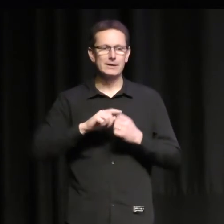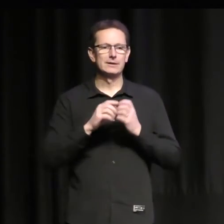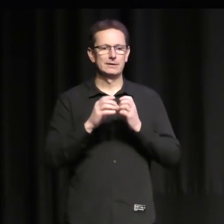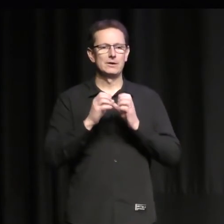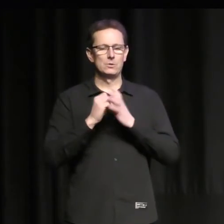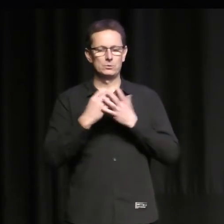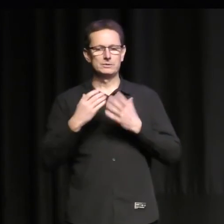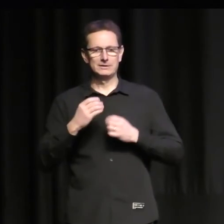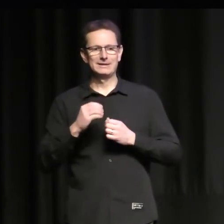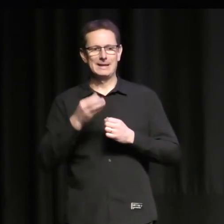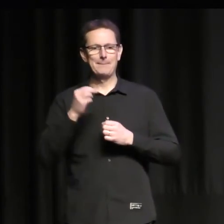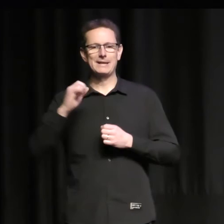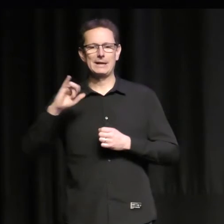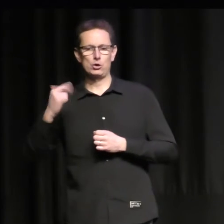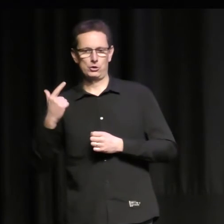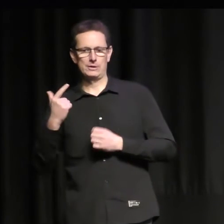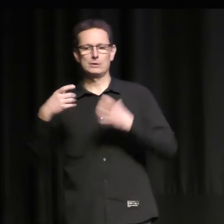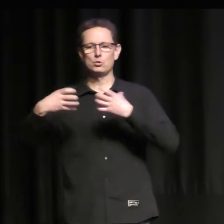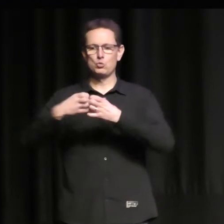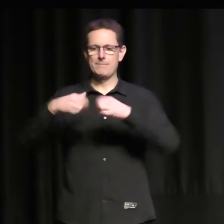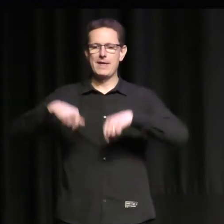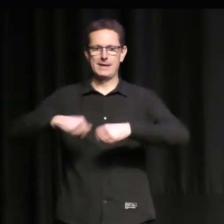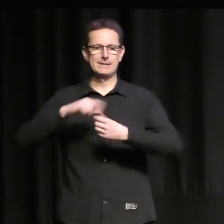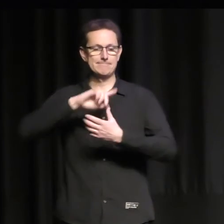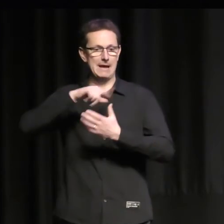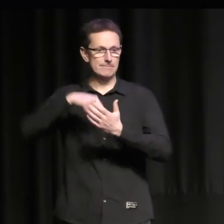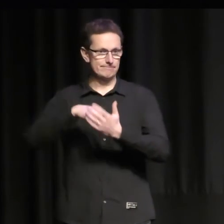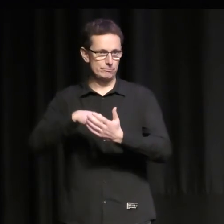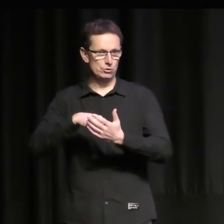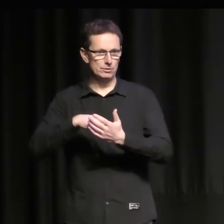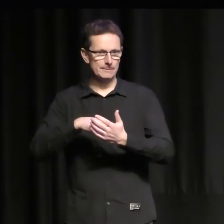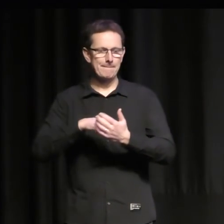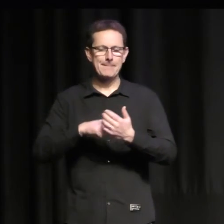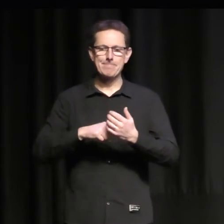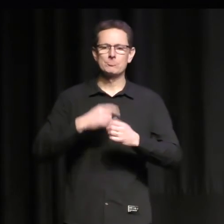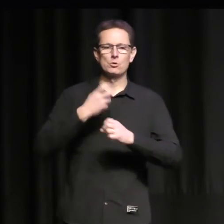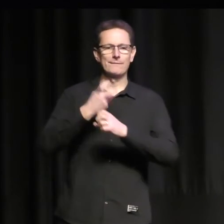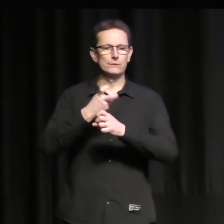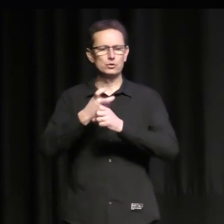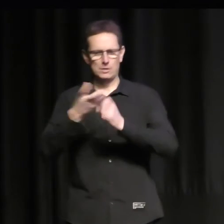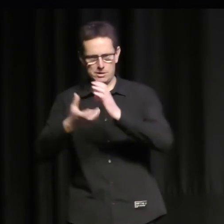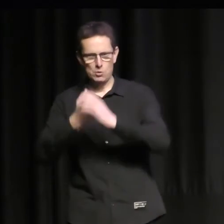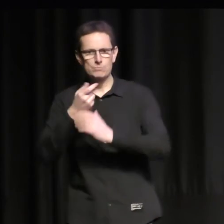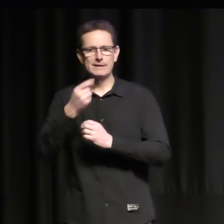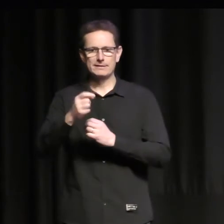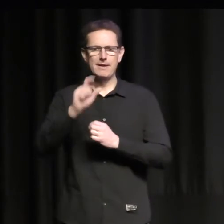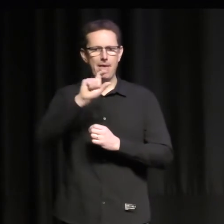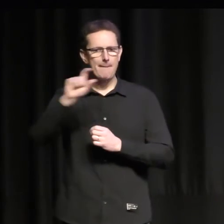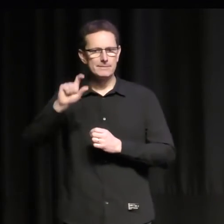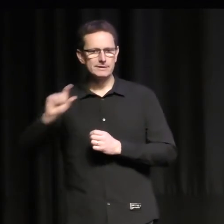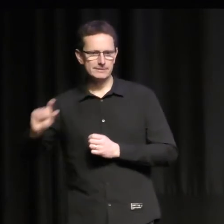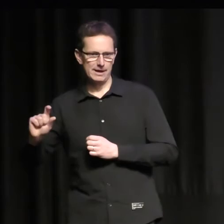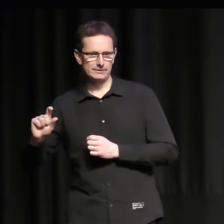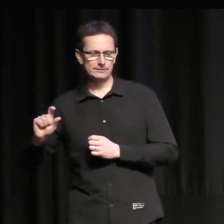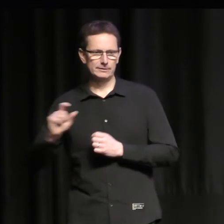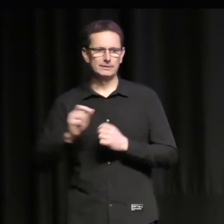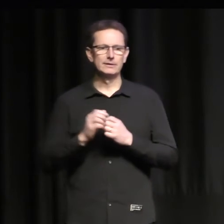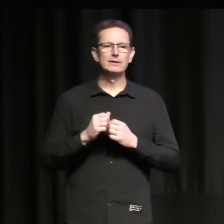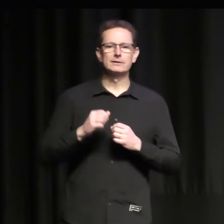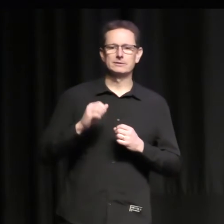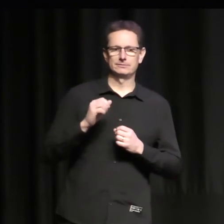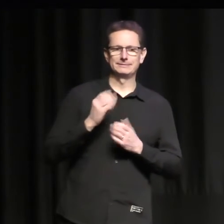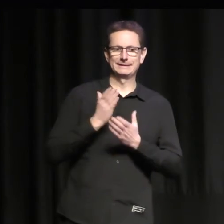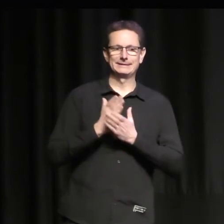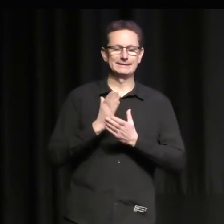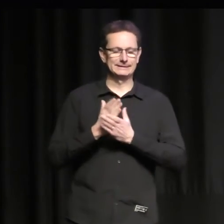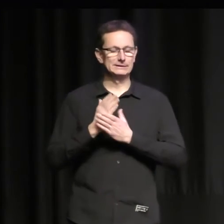there's a sort of Precariat group here in Malmö and trying to raise these issues and other issues, and a really good